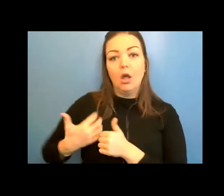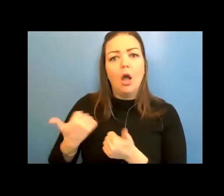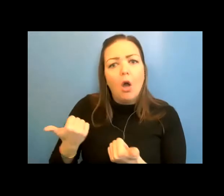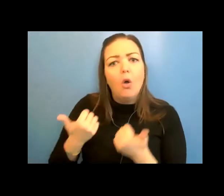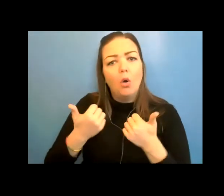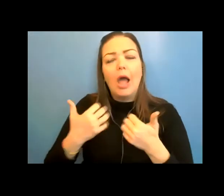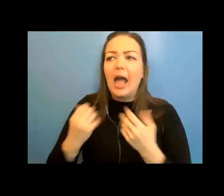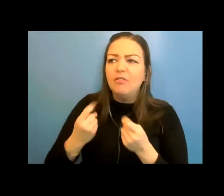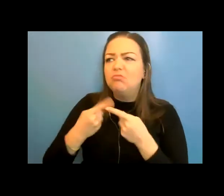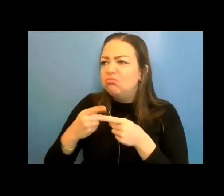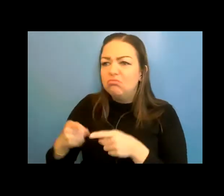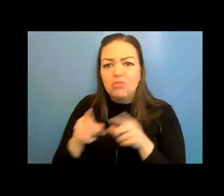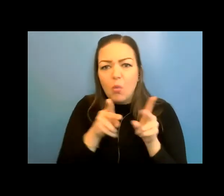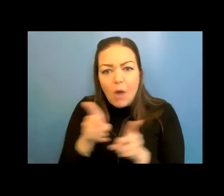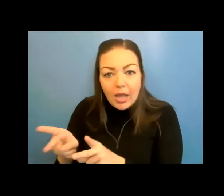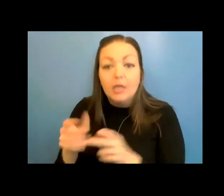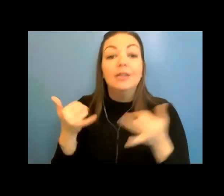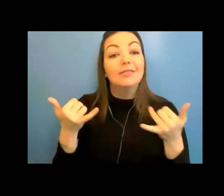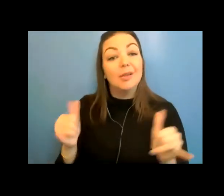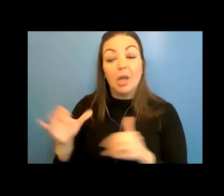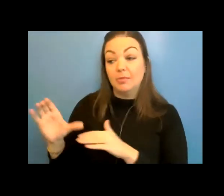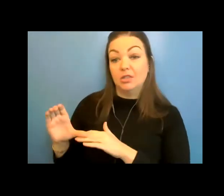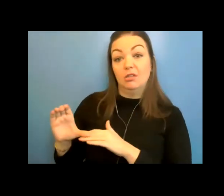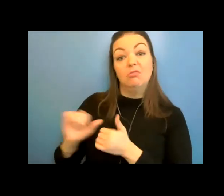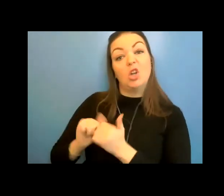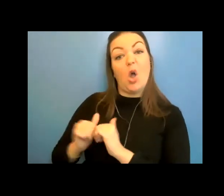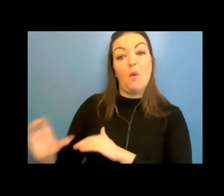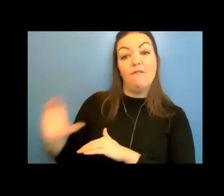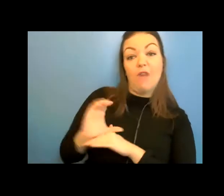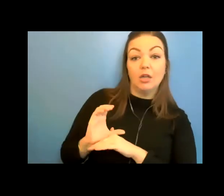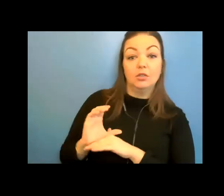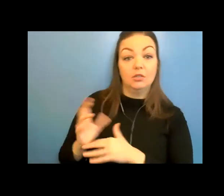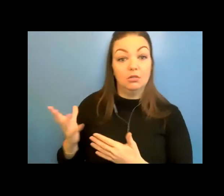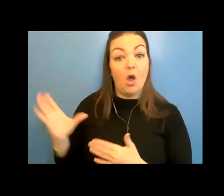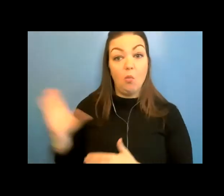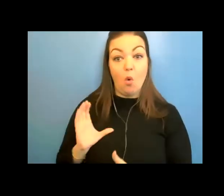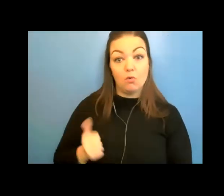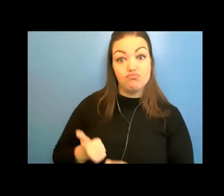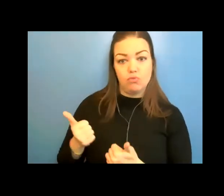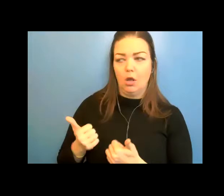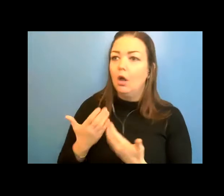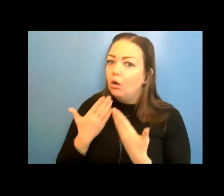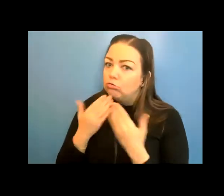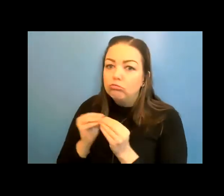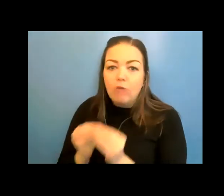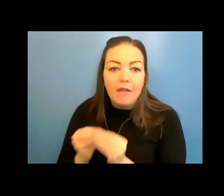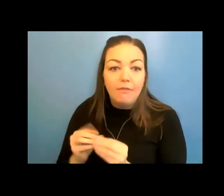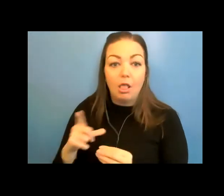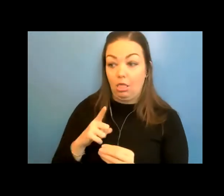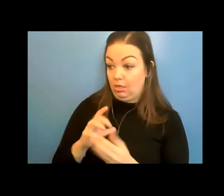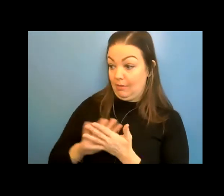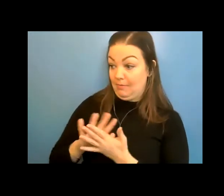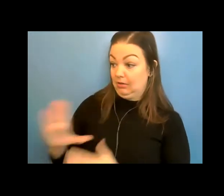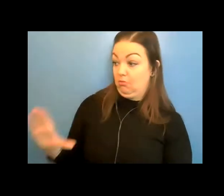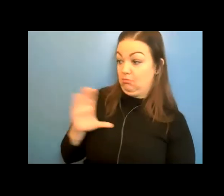whole variety of different ways, sometimes through co-funding an award, and we're really grateful for the ones who are, because it means we can spread our